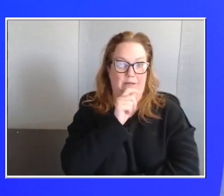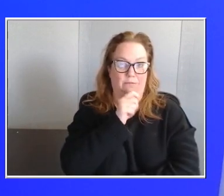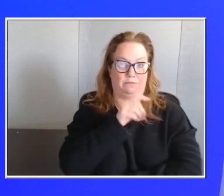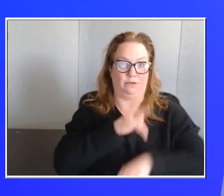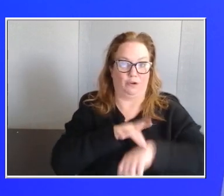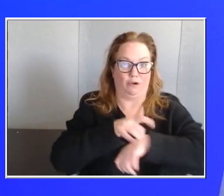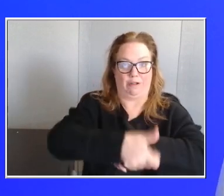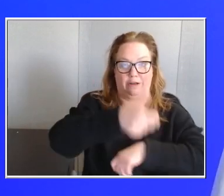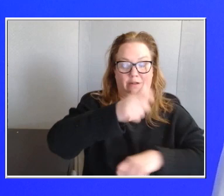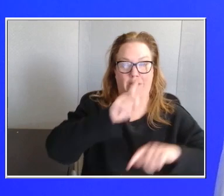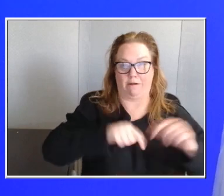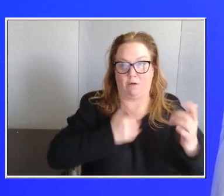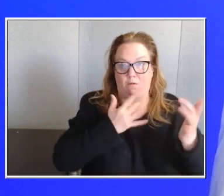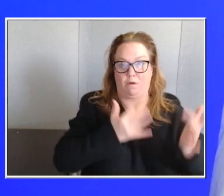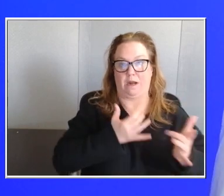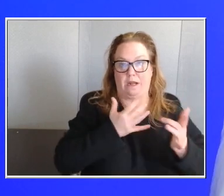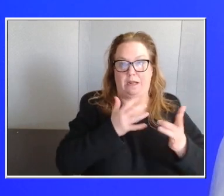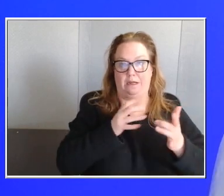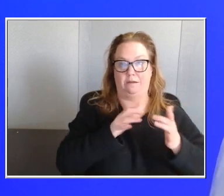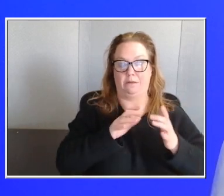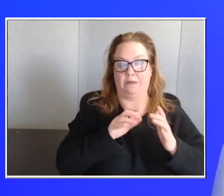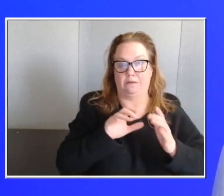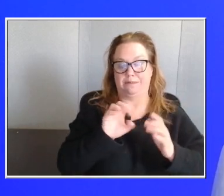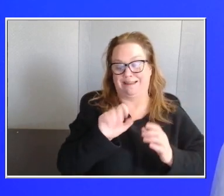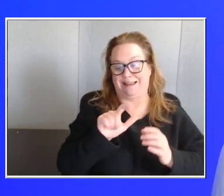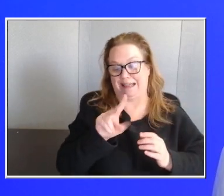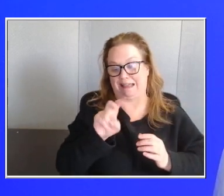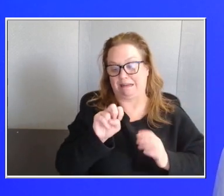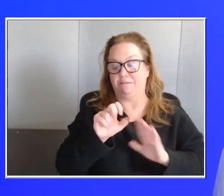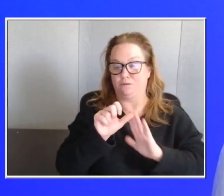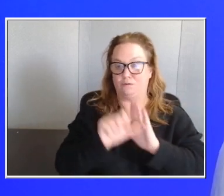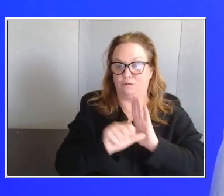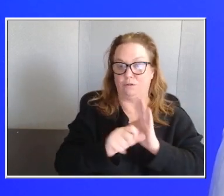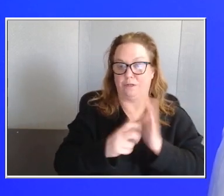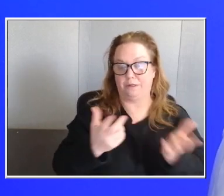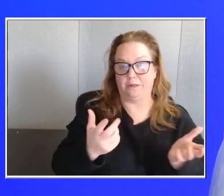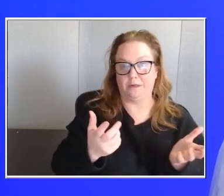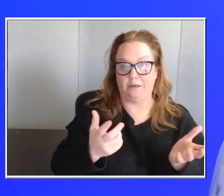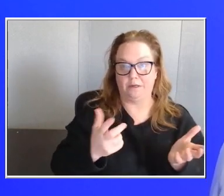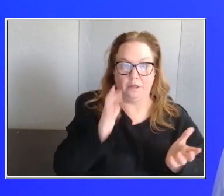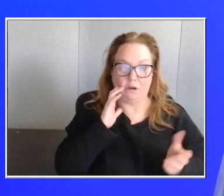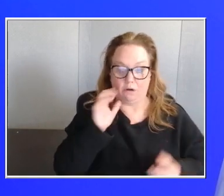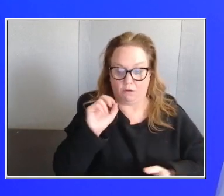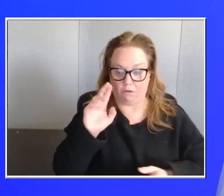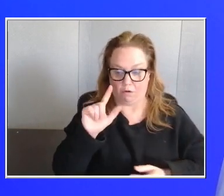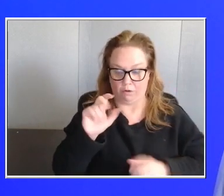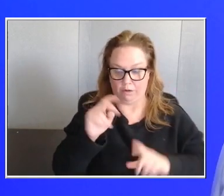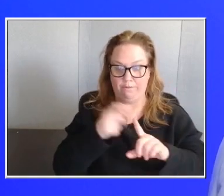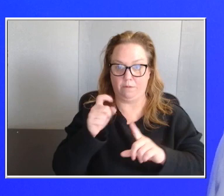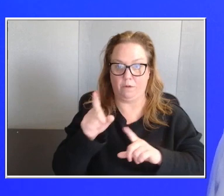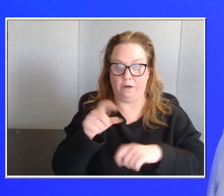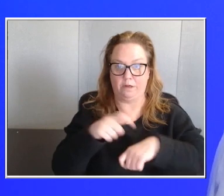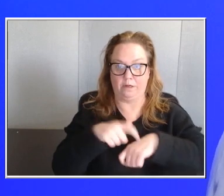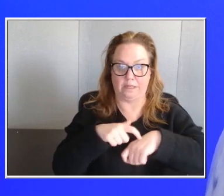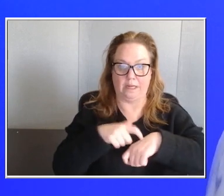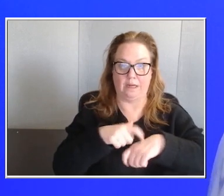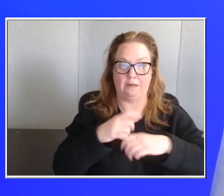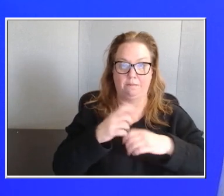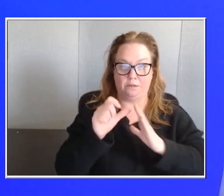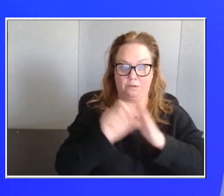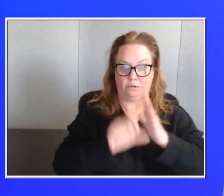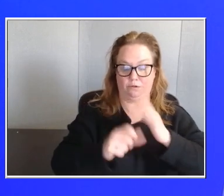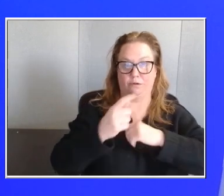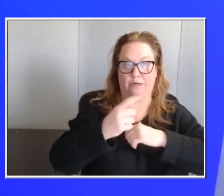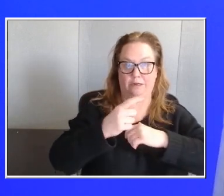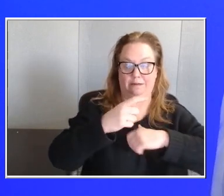wait as long. It becomes an elective operation. You know where the organ's coming from. You can time the surgery during the day.